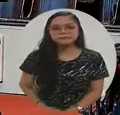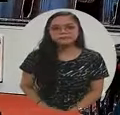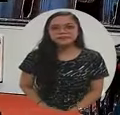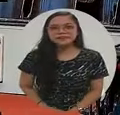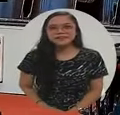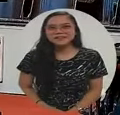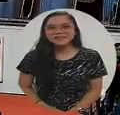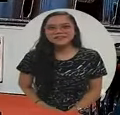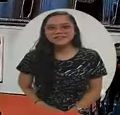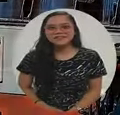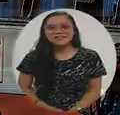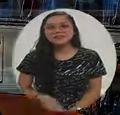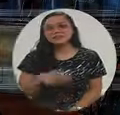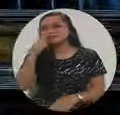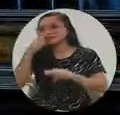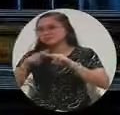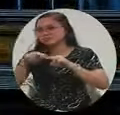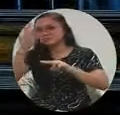Wala may lain.